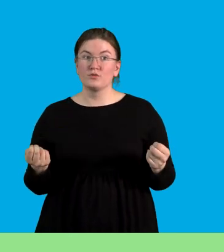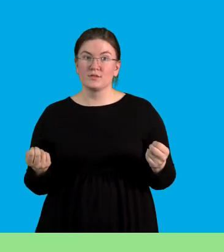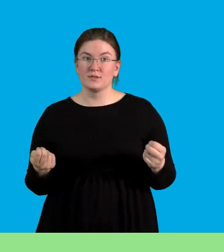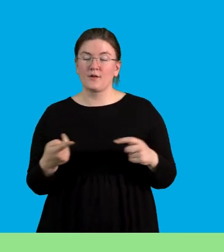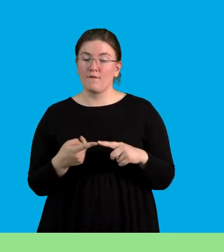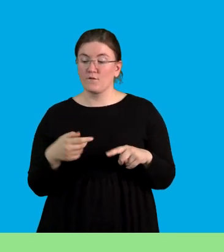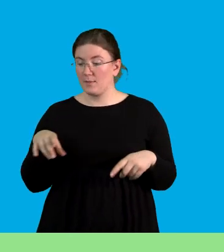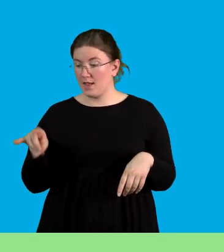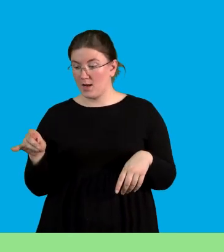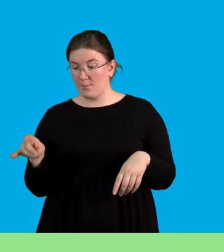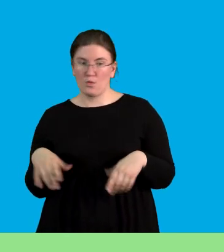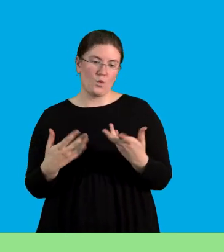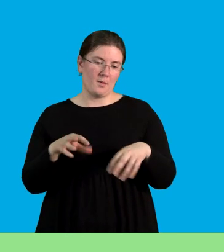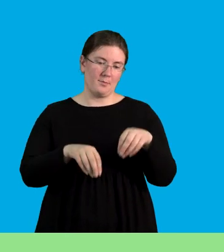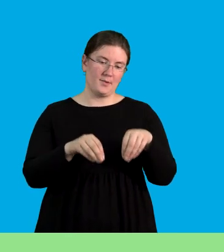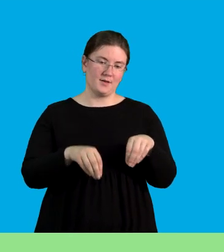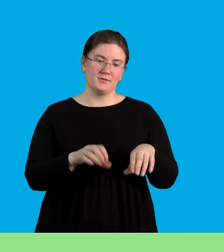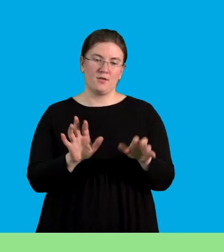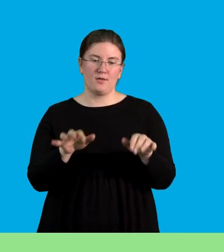from the dead plant and animal matter.